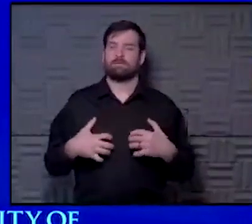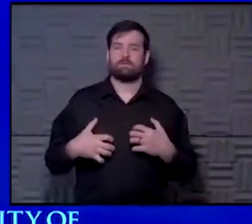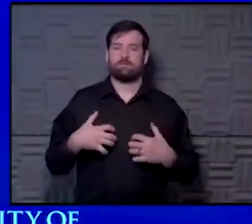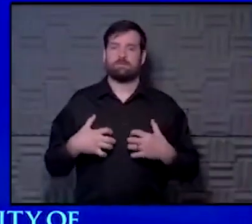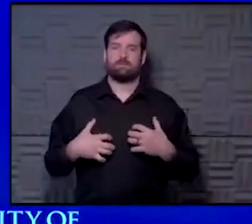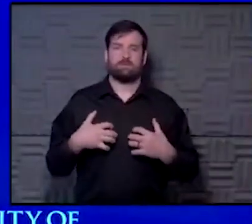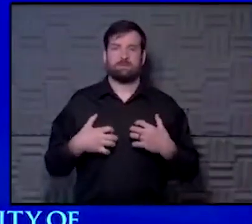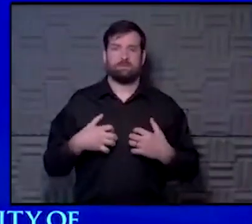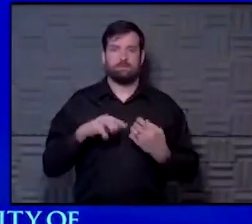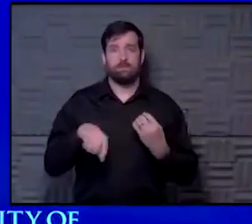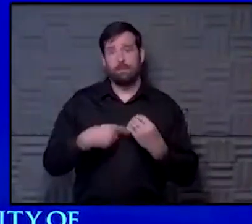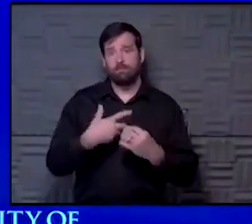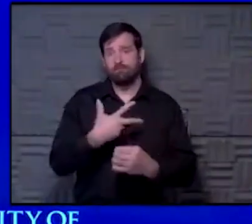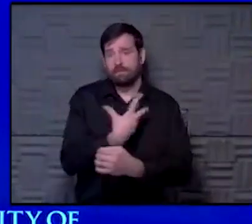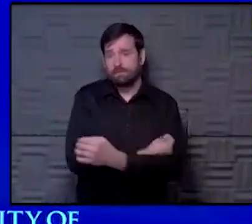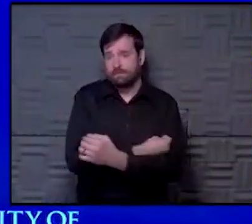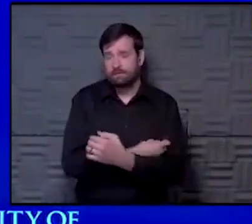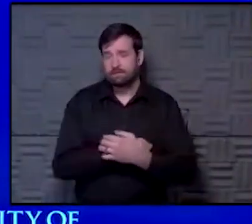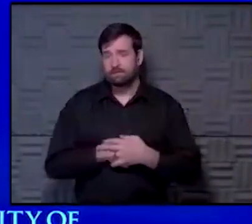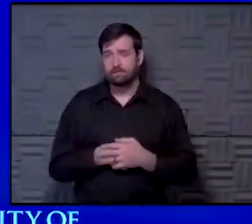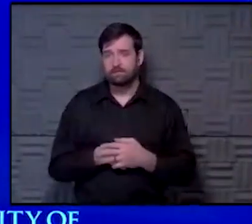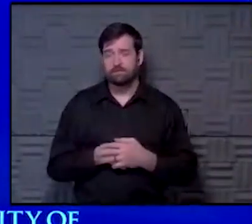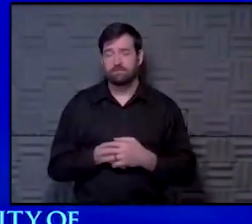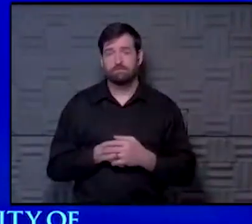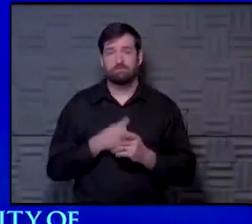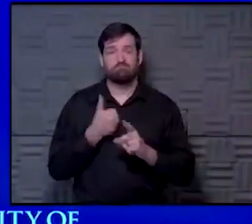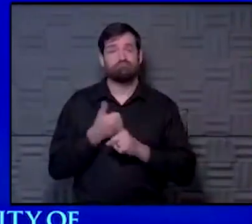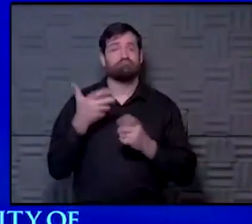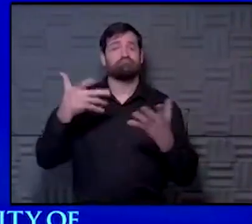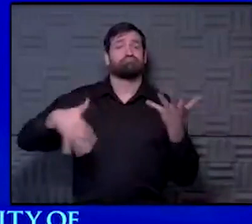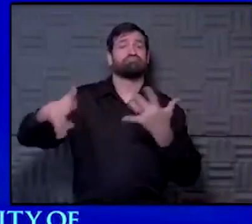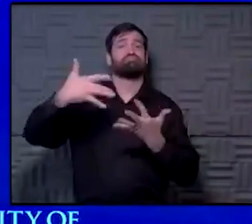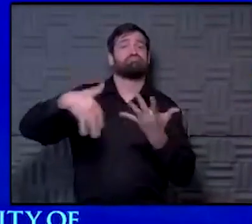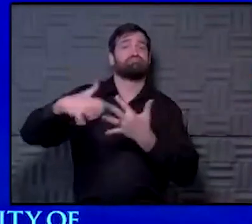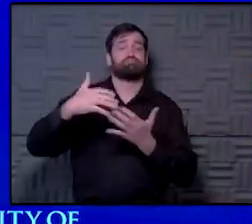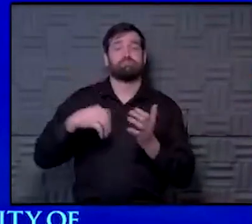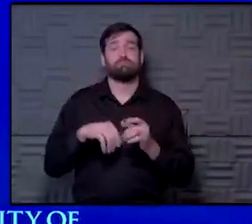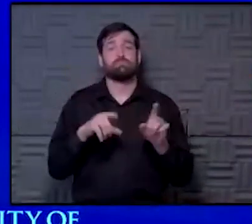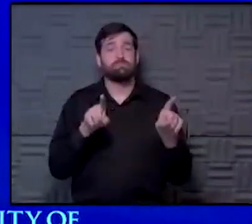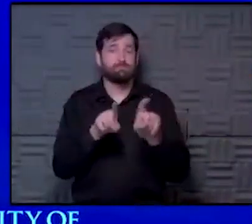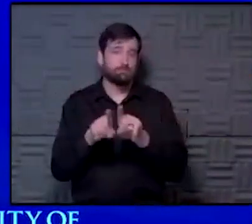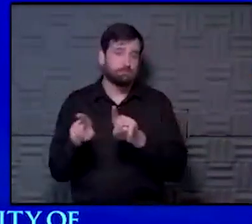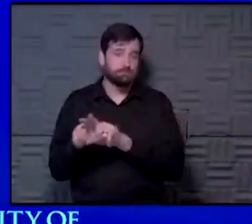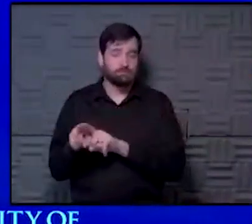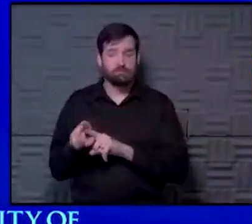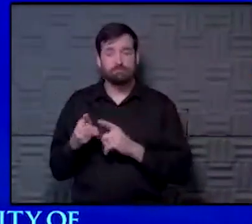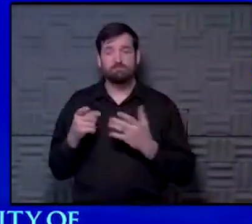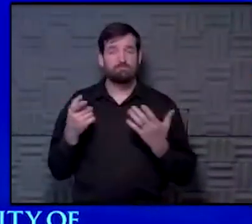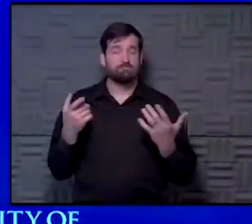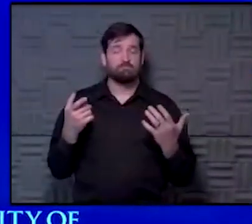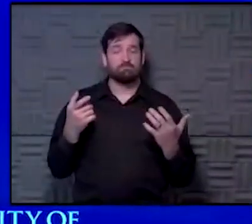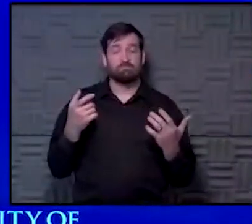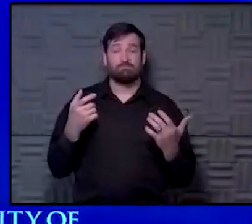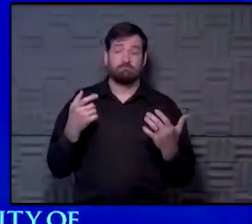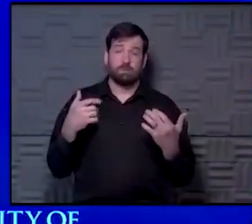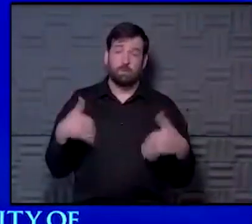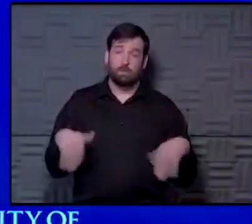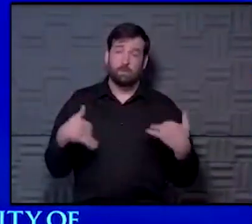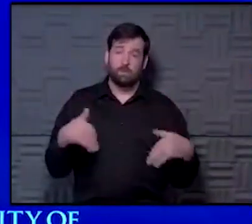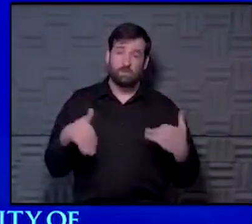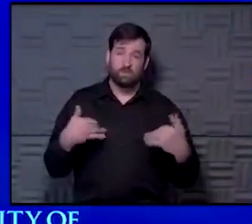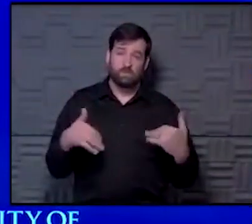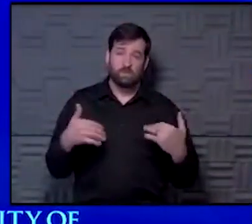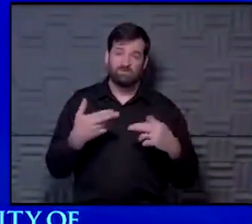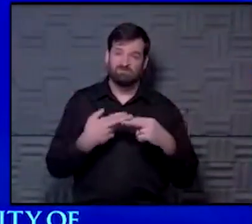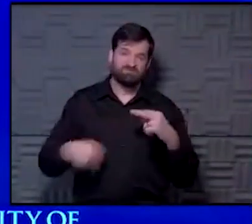who for vaccination among groups who are out and about a lot. And also a fairly rapid and somewhat alarming increase